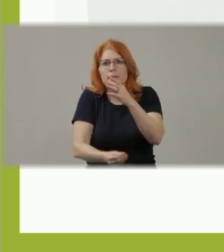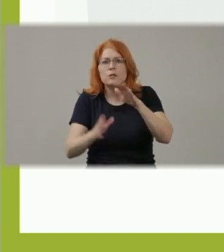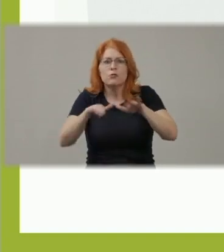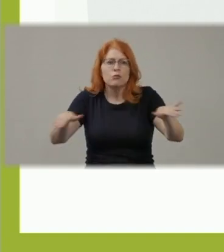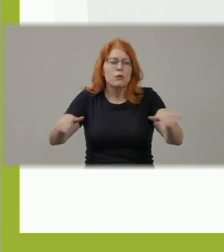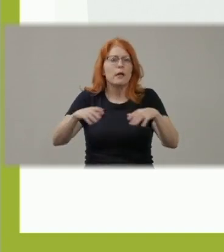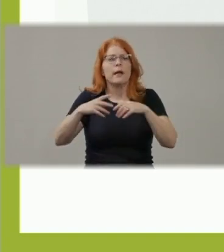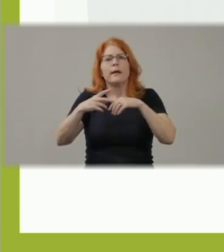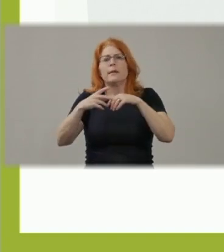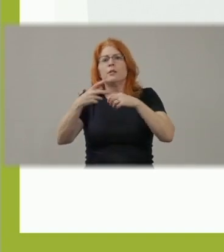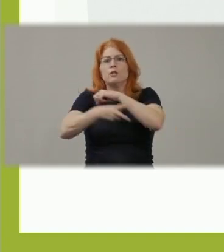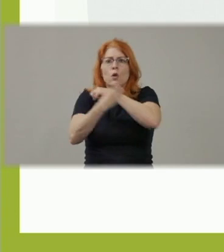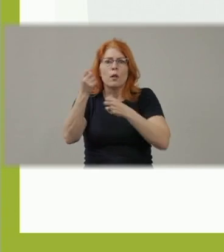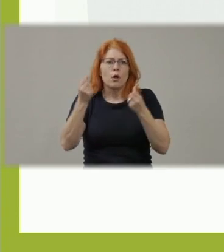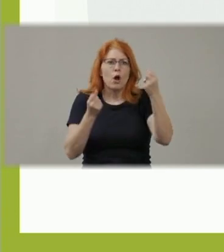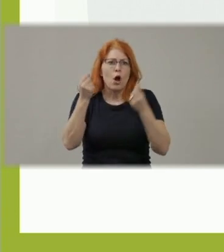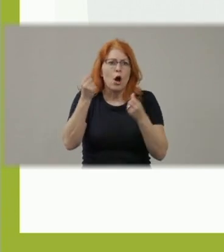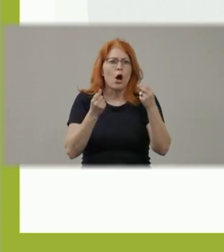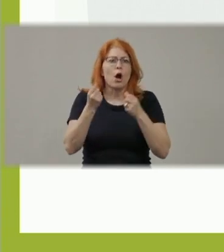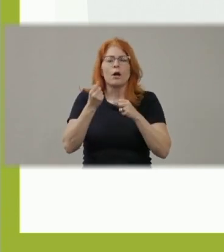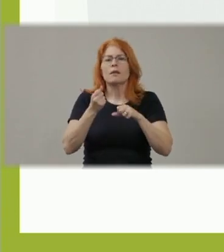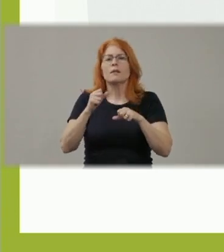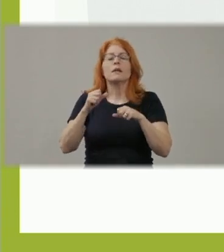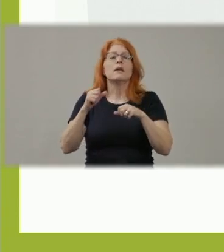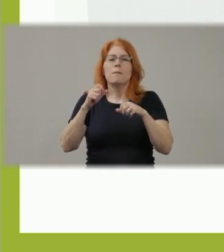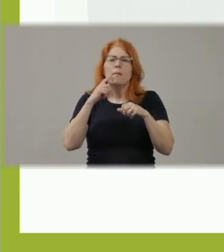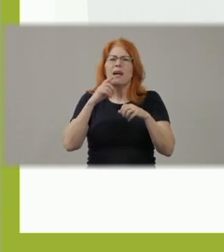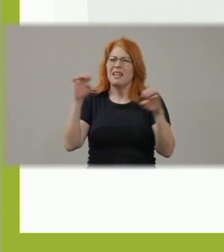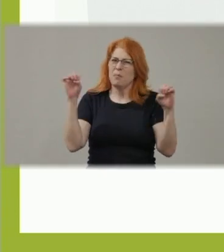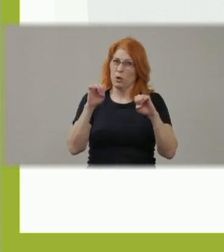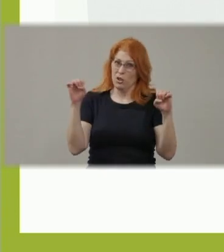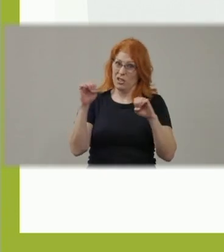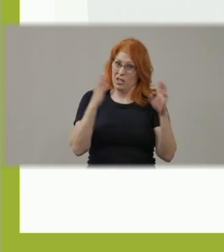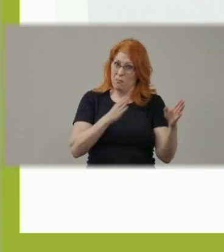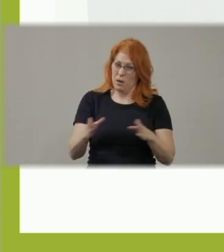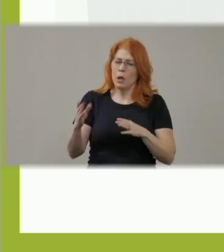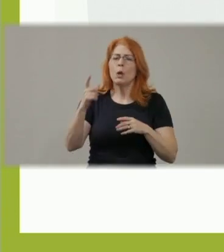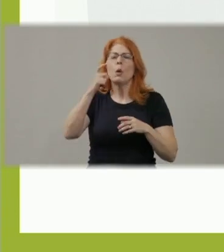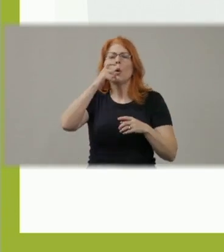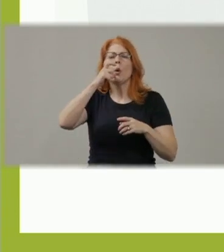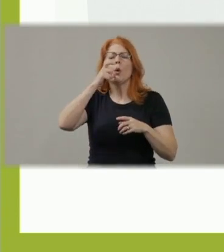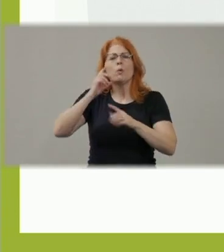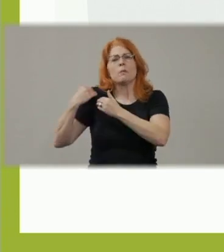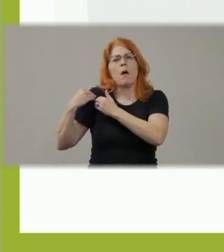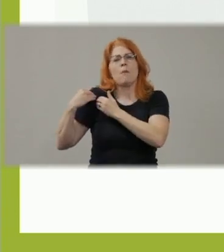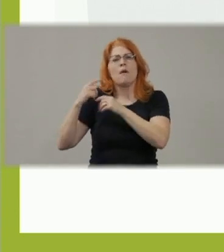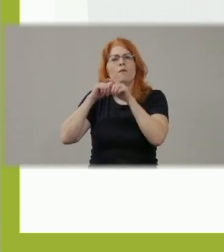stolen cars. But who does it for emergency preparedness? Does anybody know?